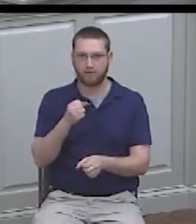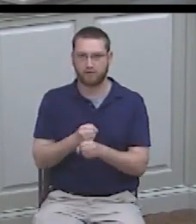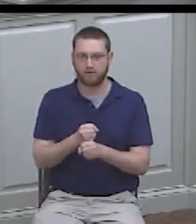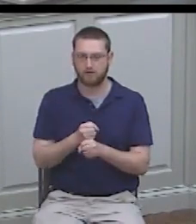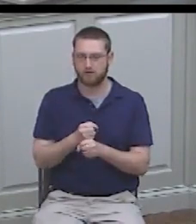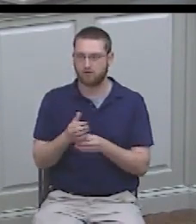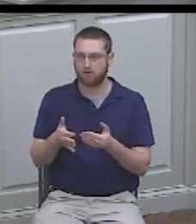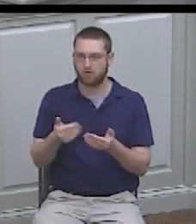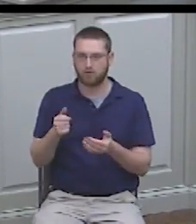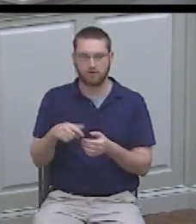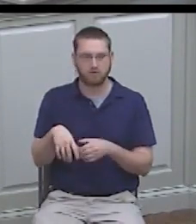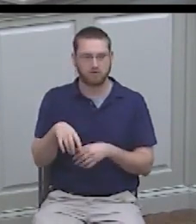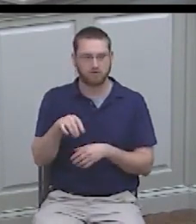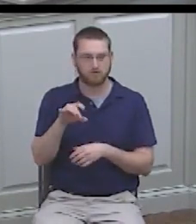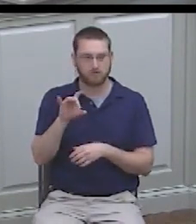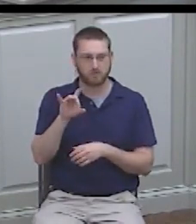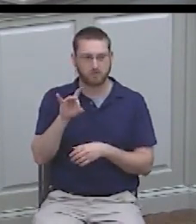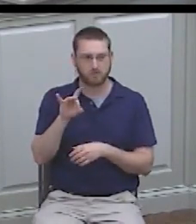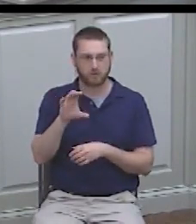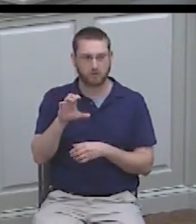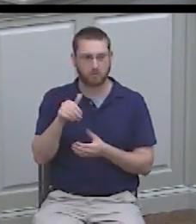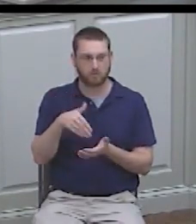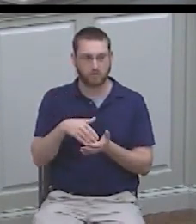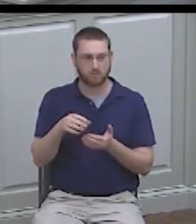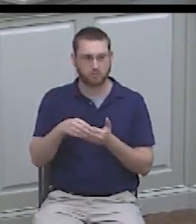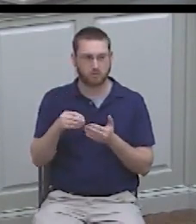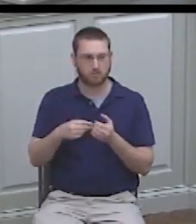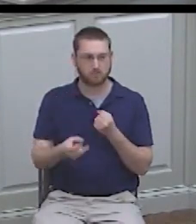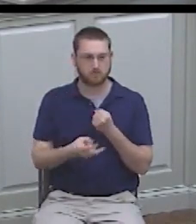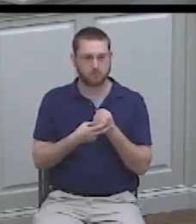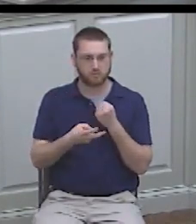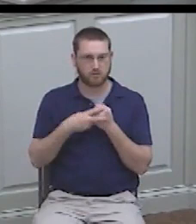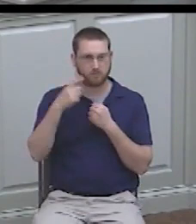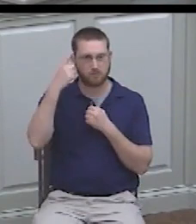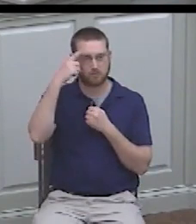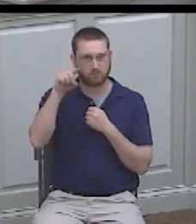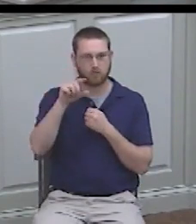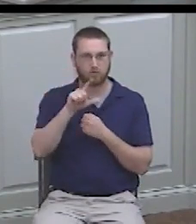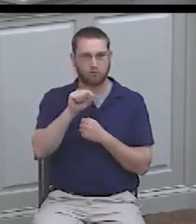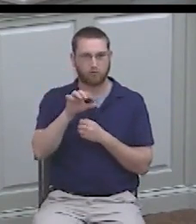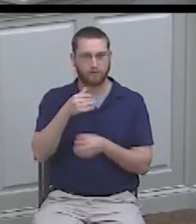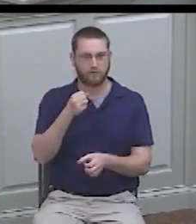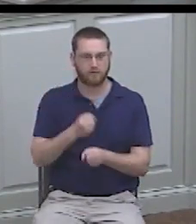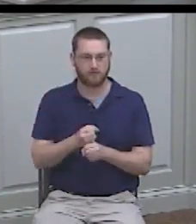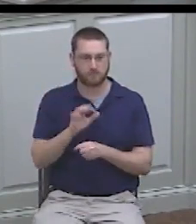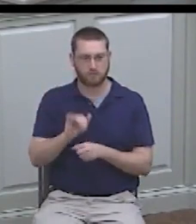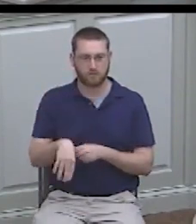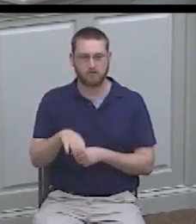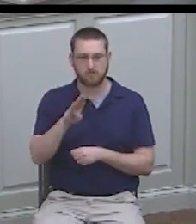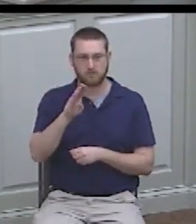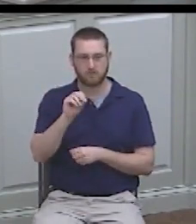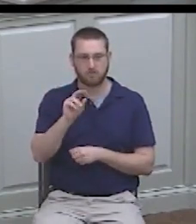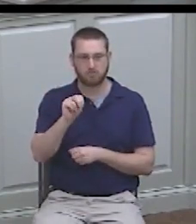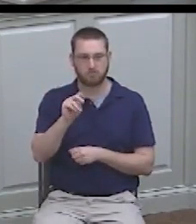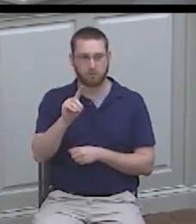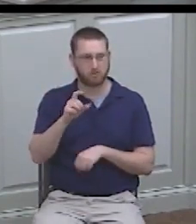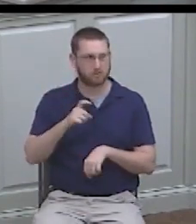$860,000 in savings over 20 years. Sure. The bond period. Yes.